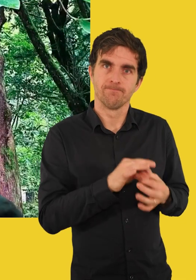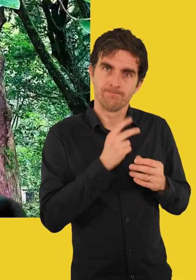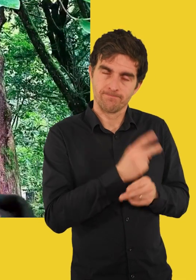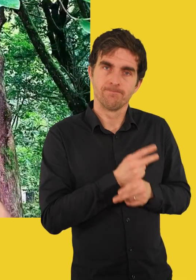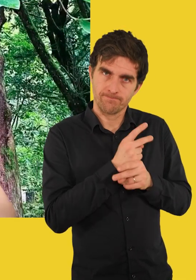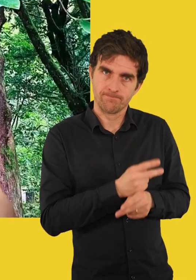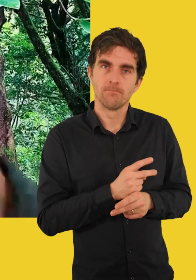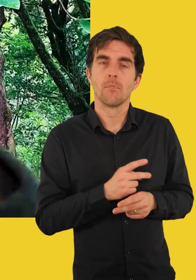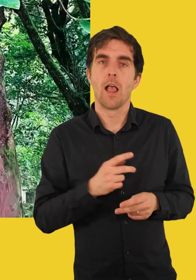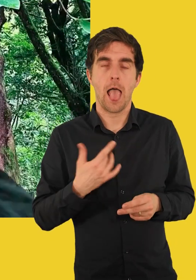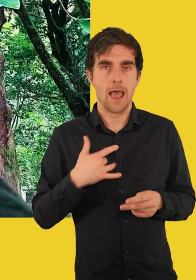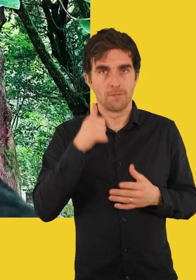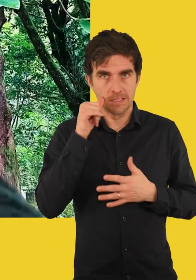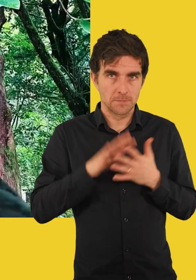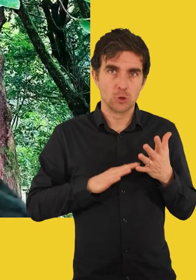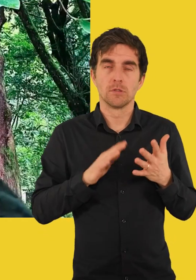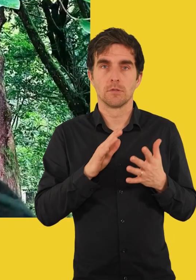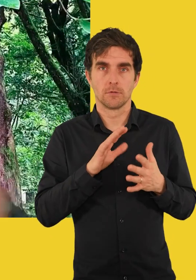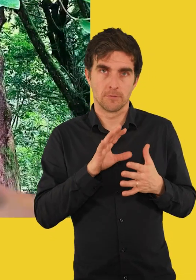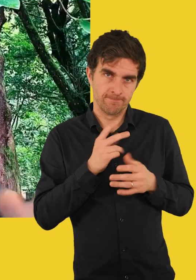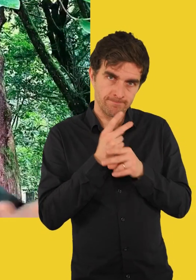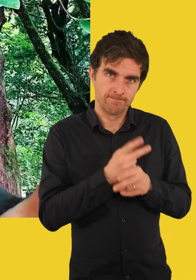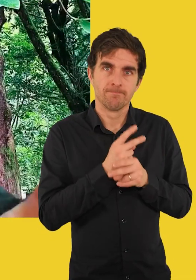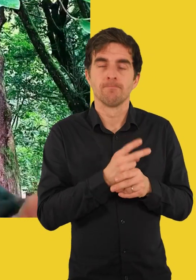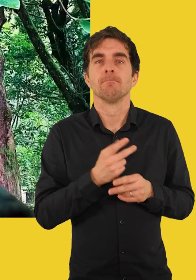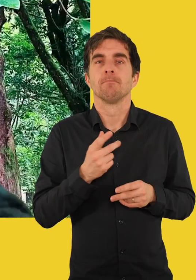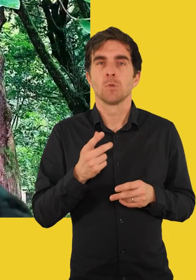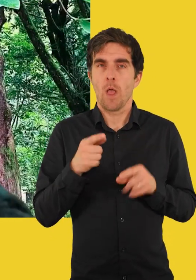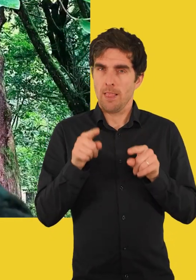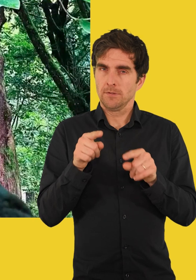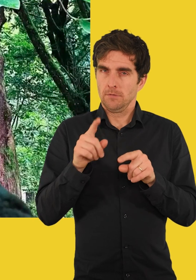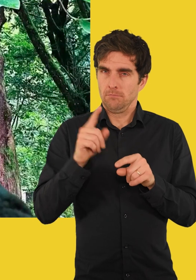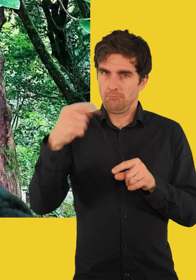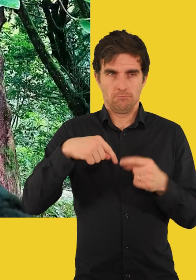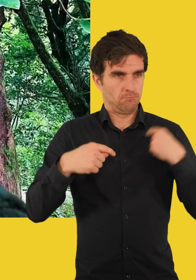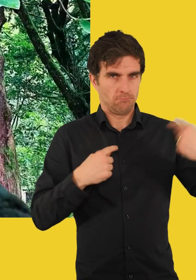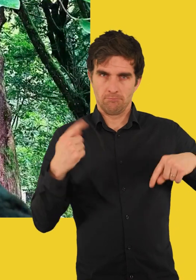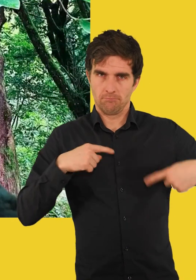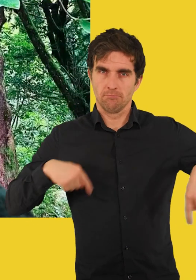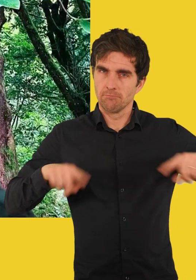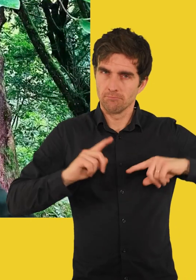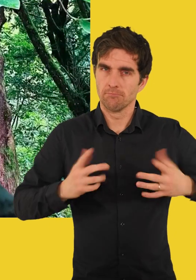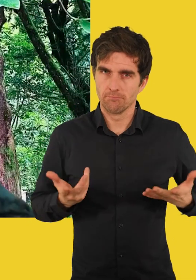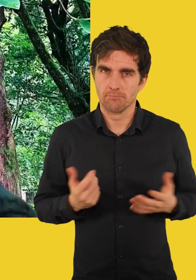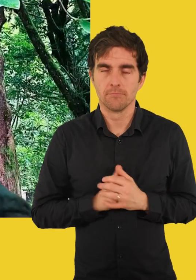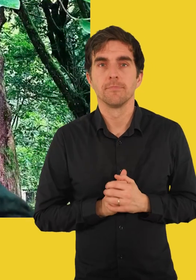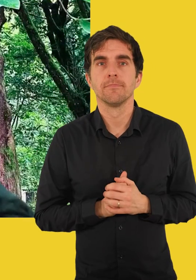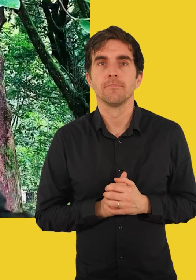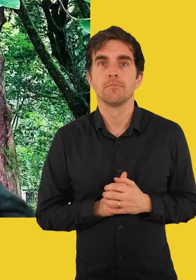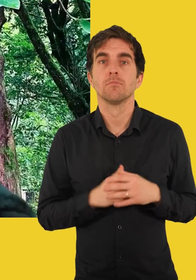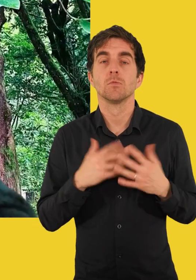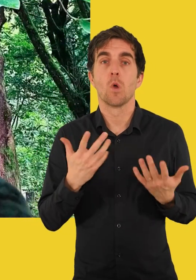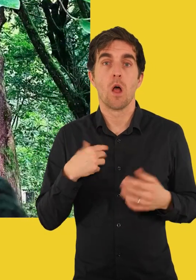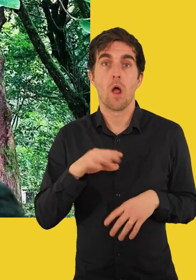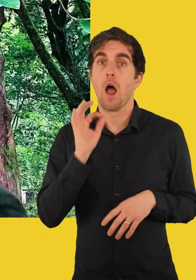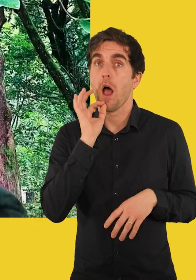care, a real live experience of interdependence, being what brings you here. I'm going to